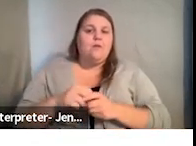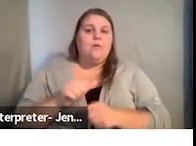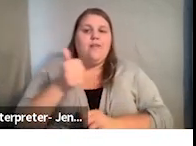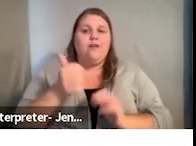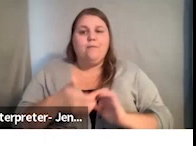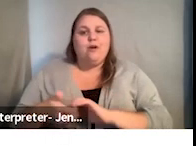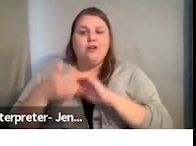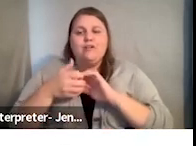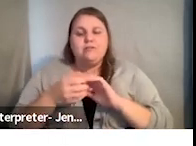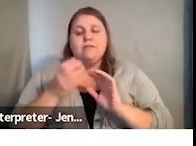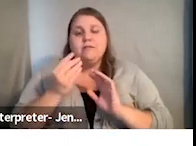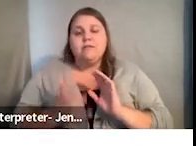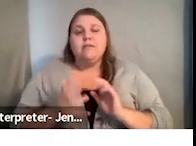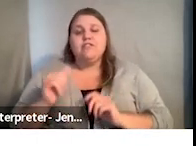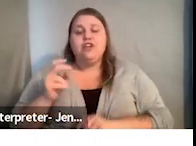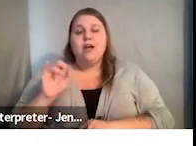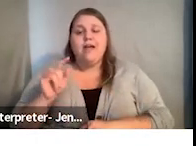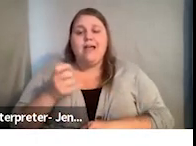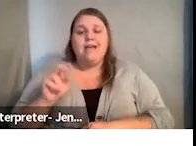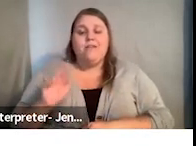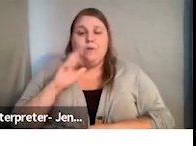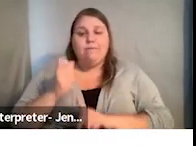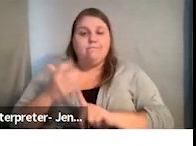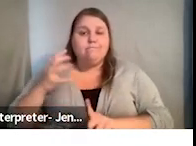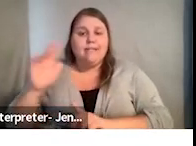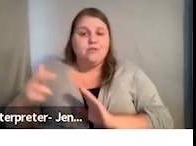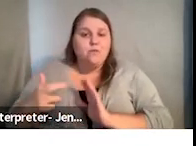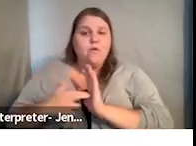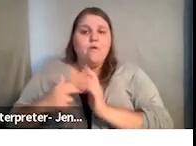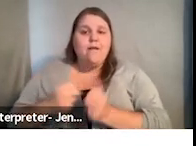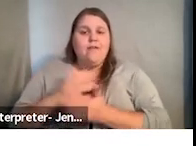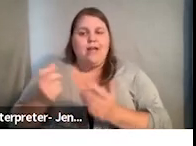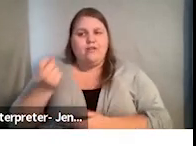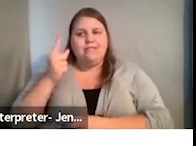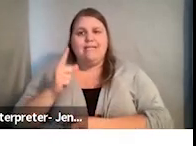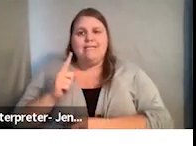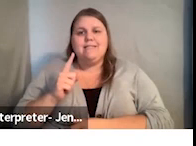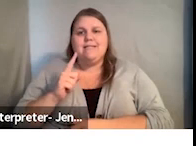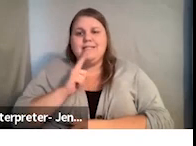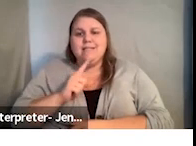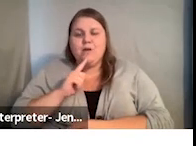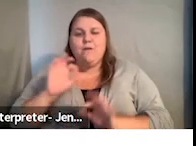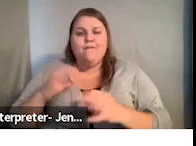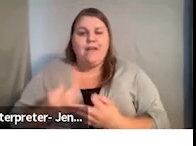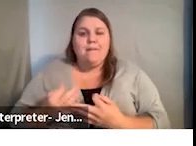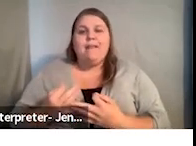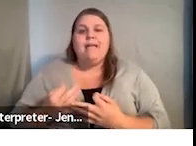partners. Jonathan will, explain his role. I understand he's a single family relations program